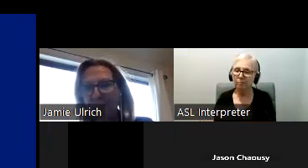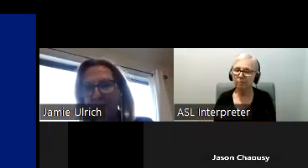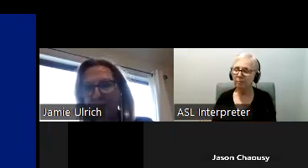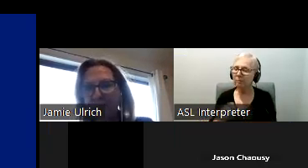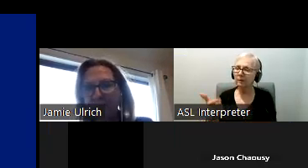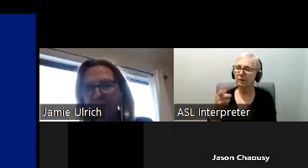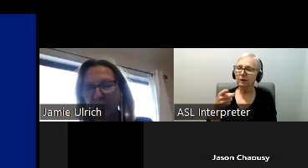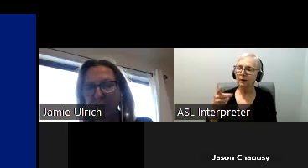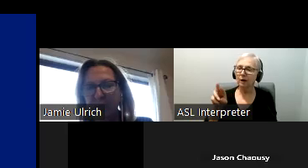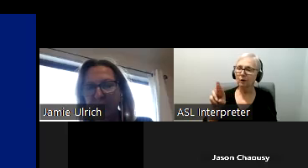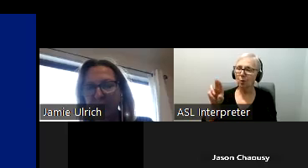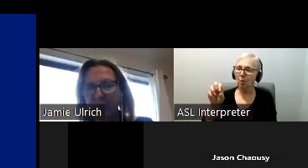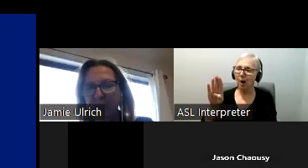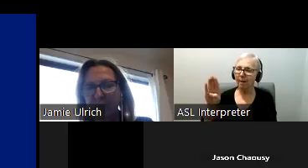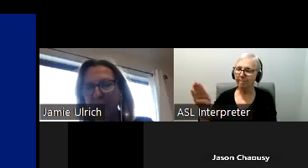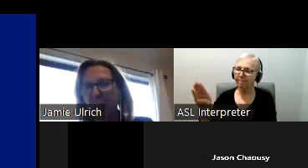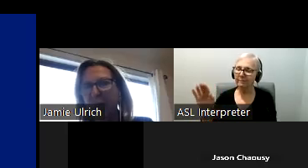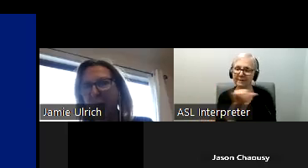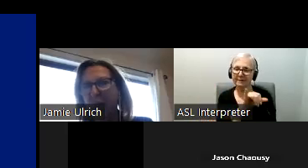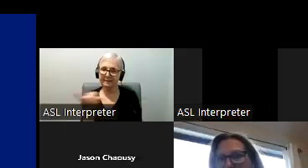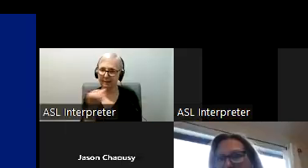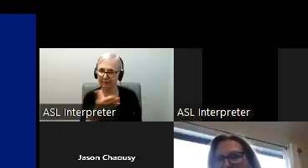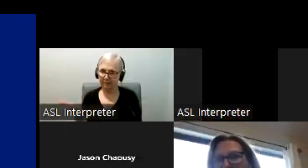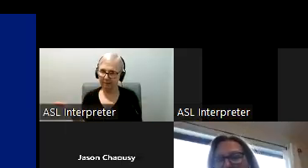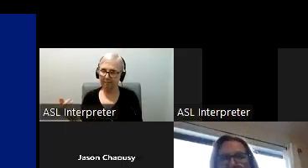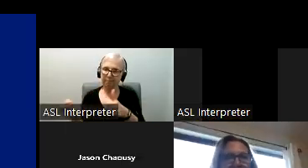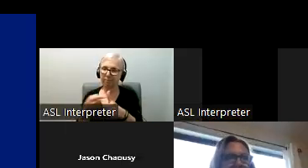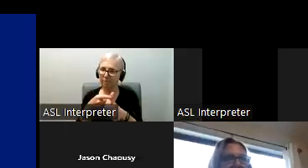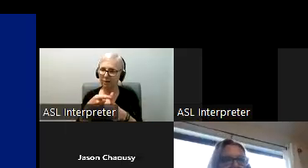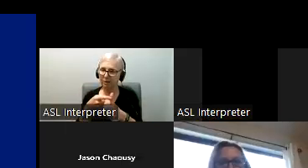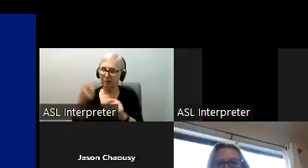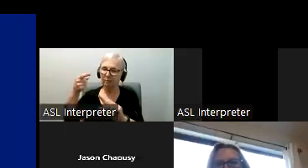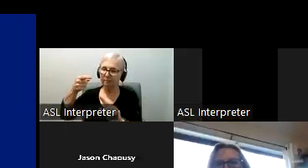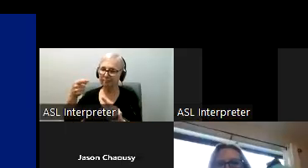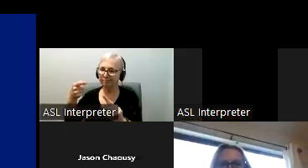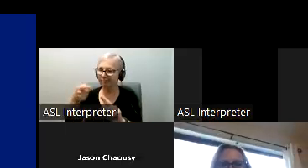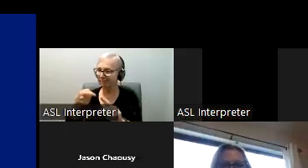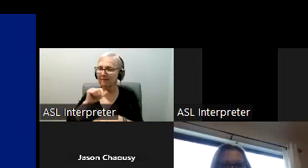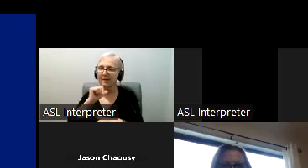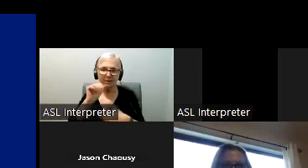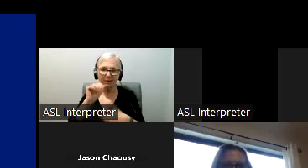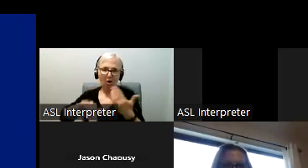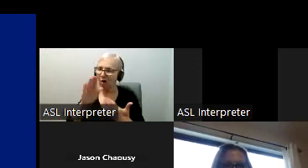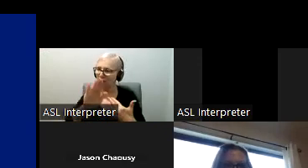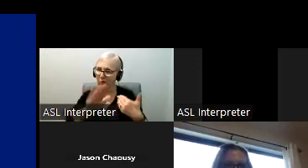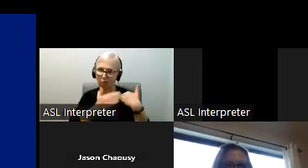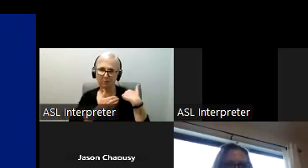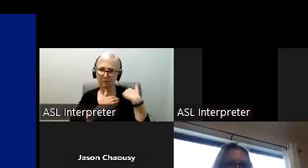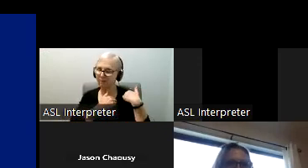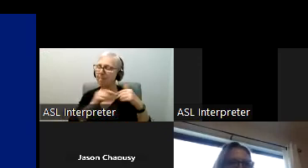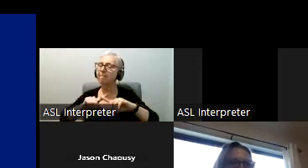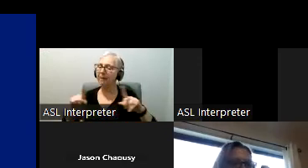Rob. Yeah, I want to say the same thing. First of all, I want to just point out that this isn't all on you, but I appreciate